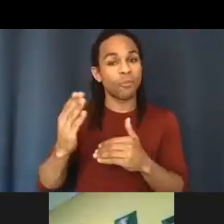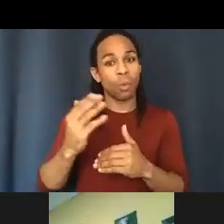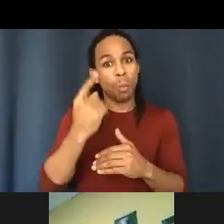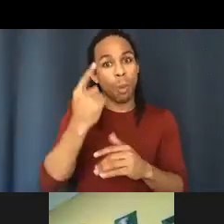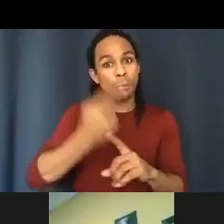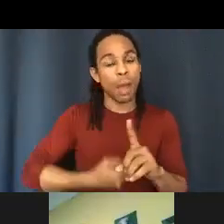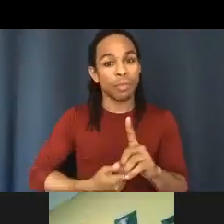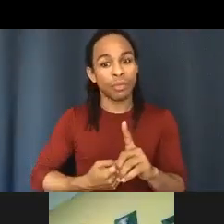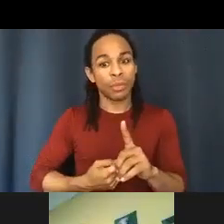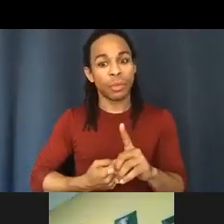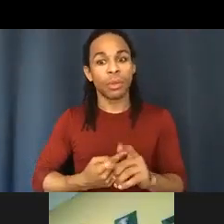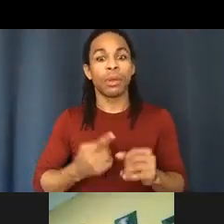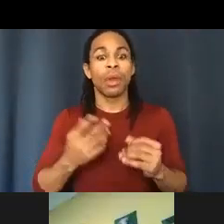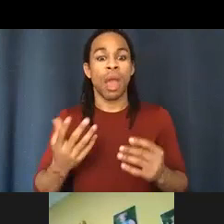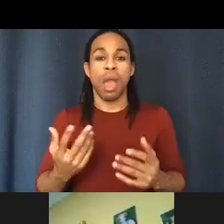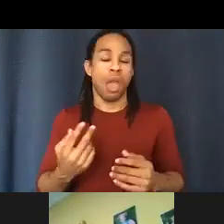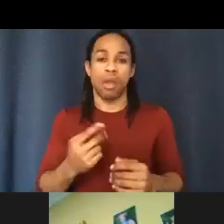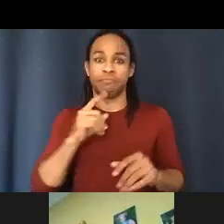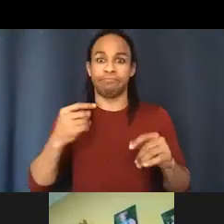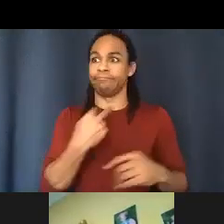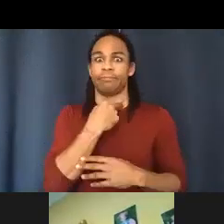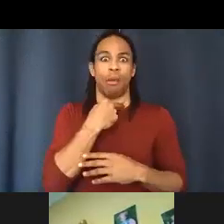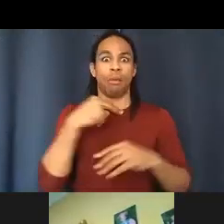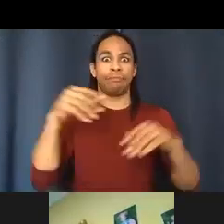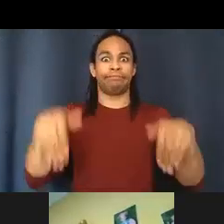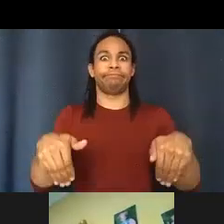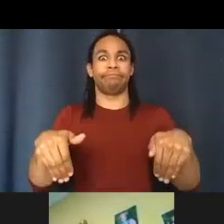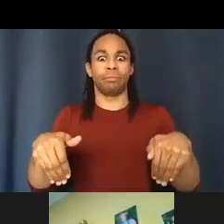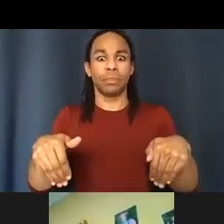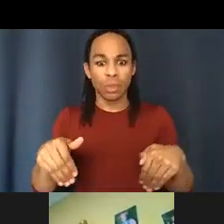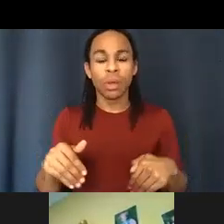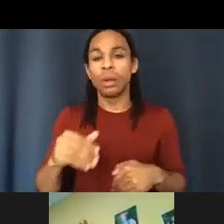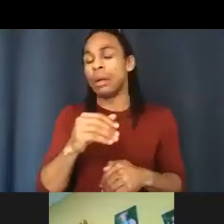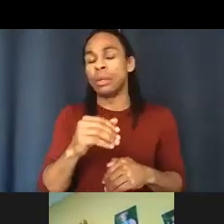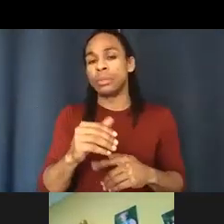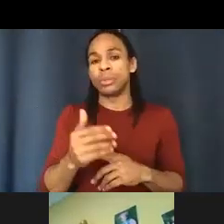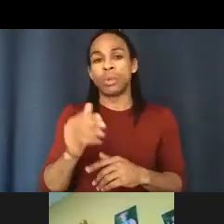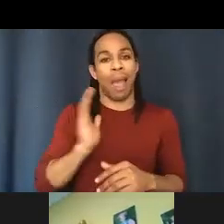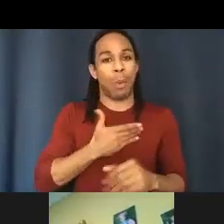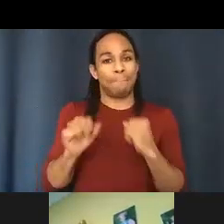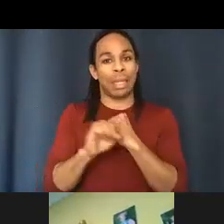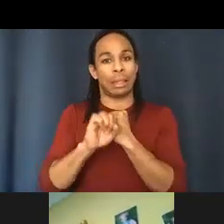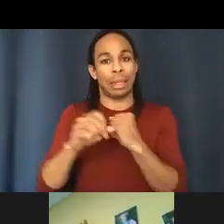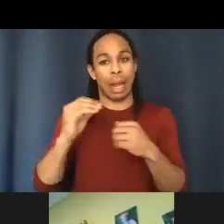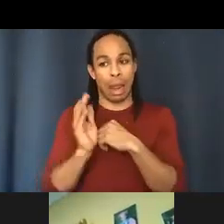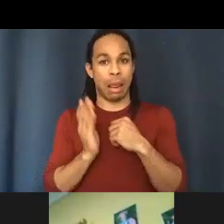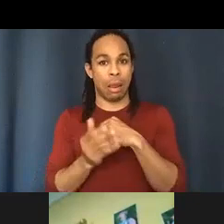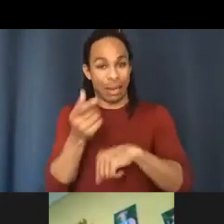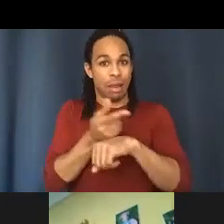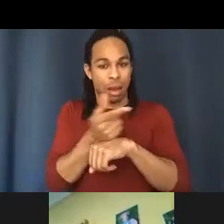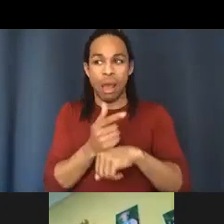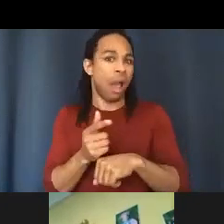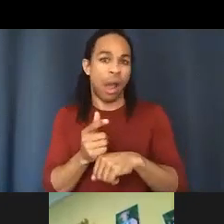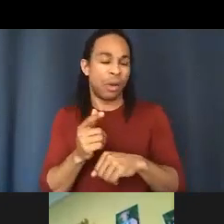a little is being said and a little is being discussed by the media over here. So what we are trying to do with this campaign is